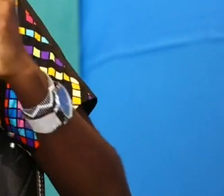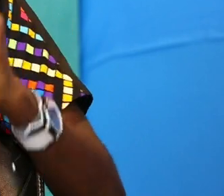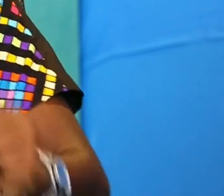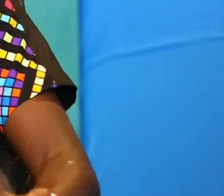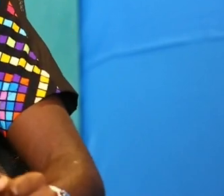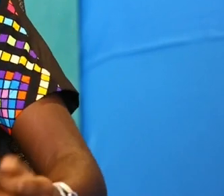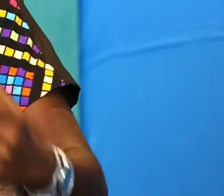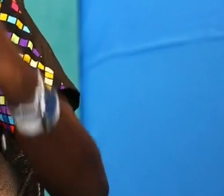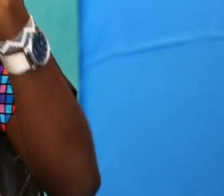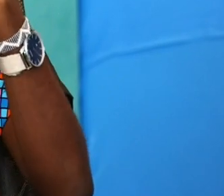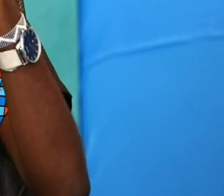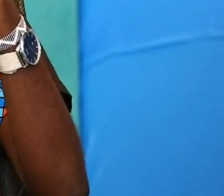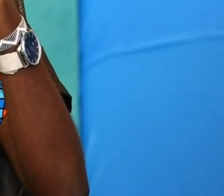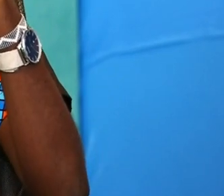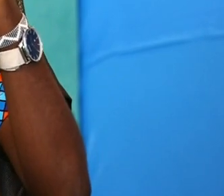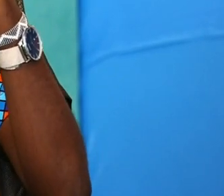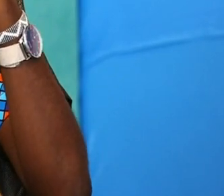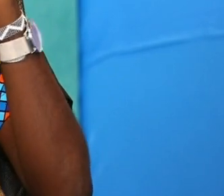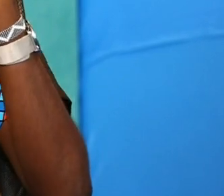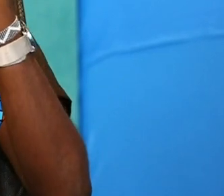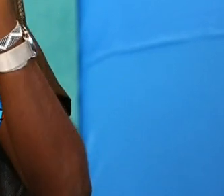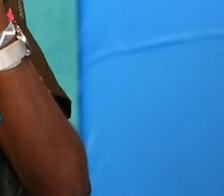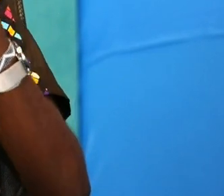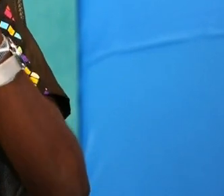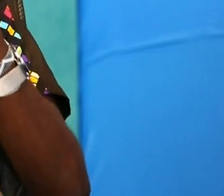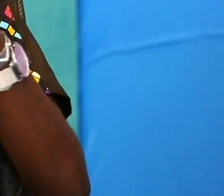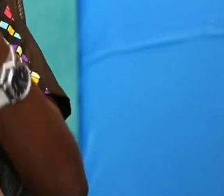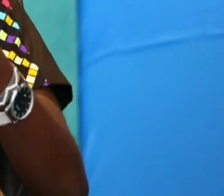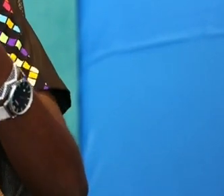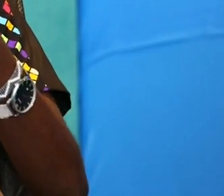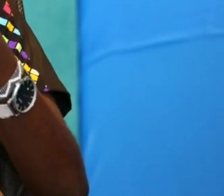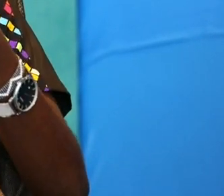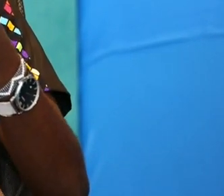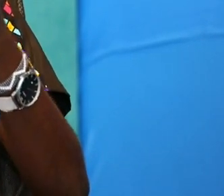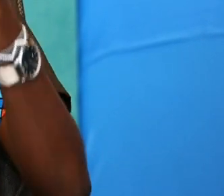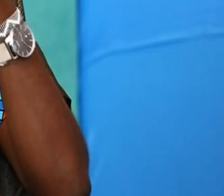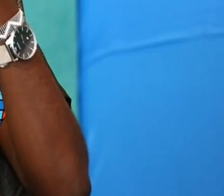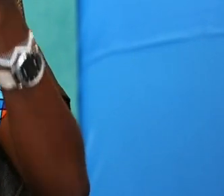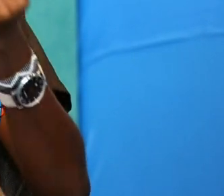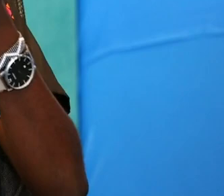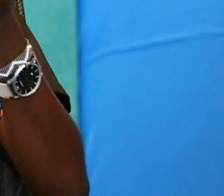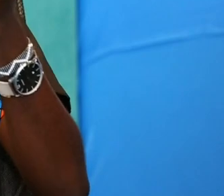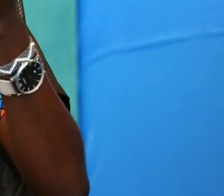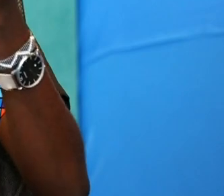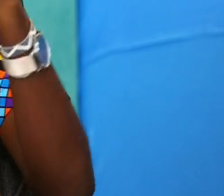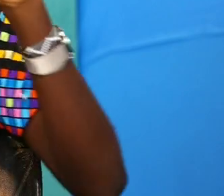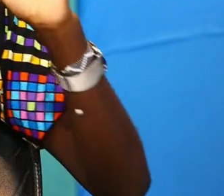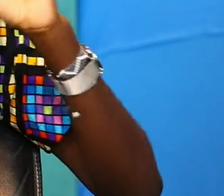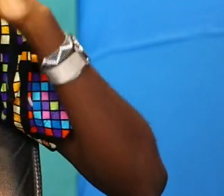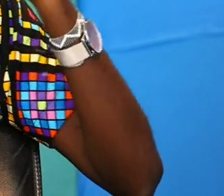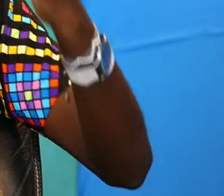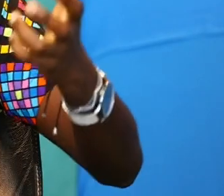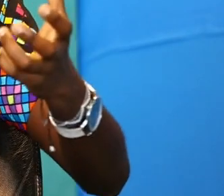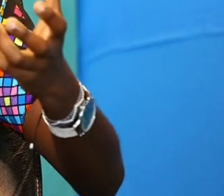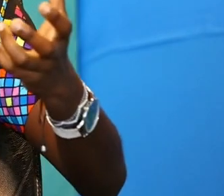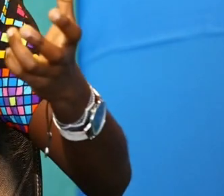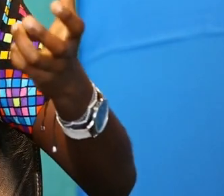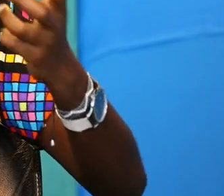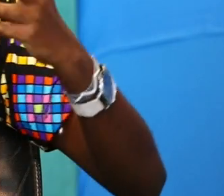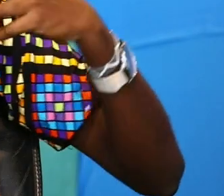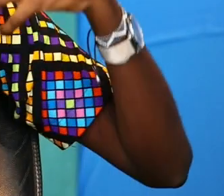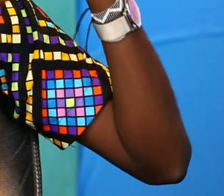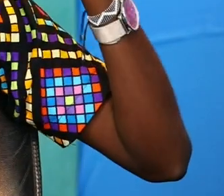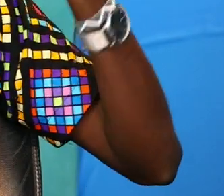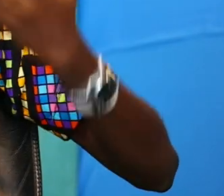come crumbling down. I think that would be something that would be just God working through, like, their